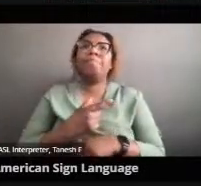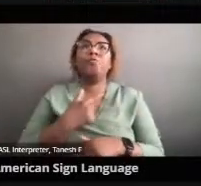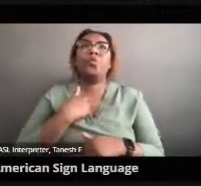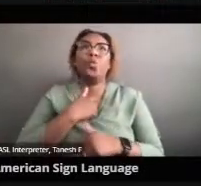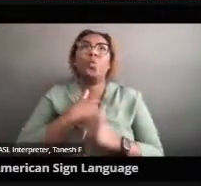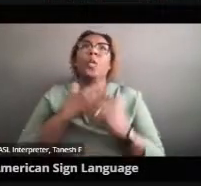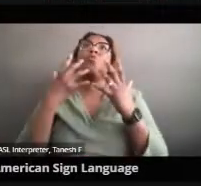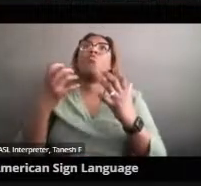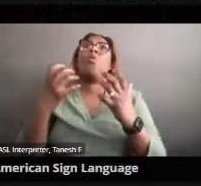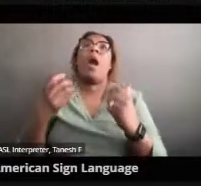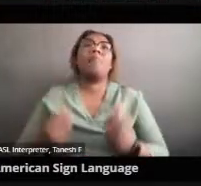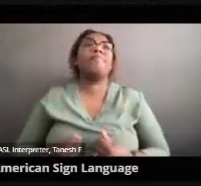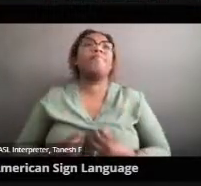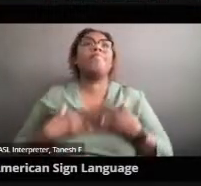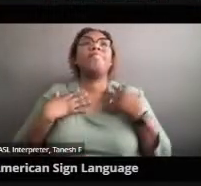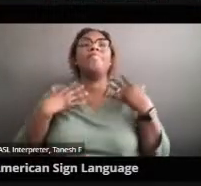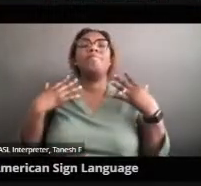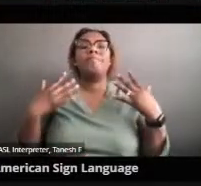it